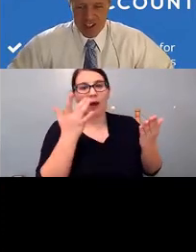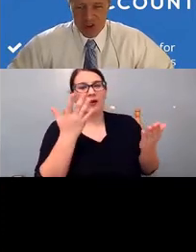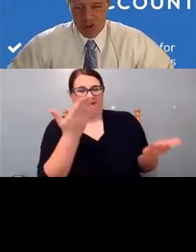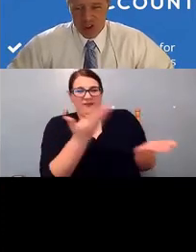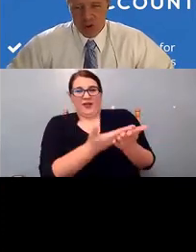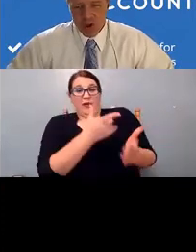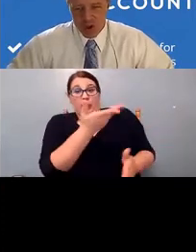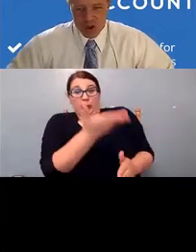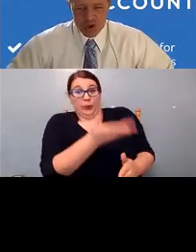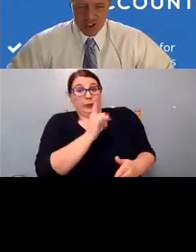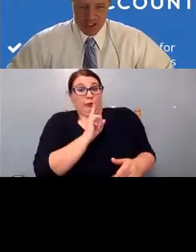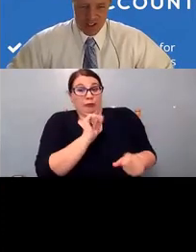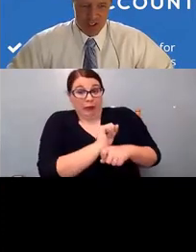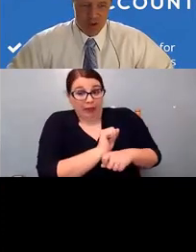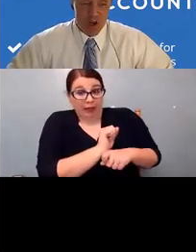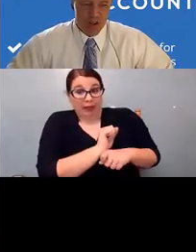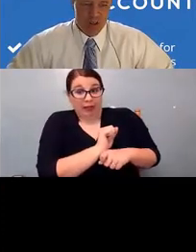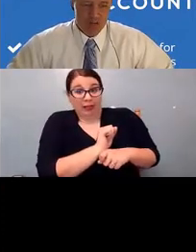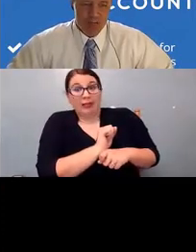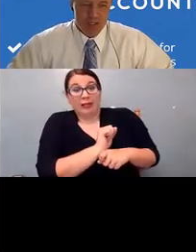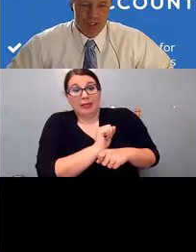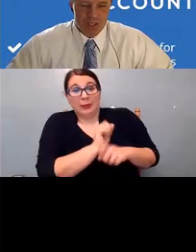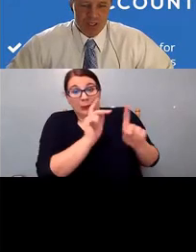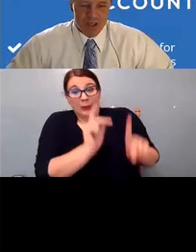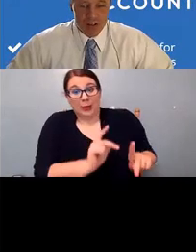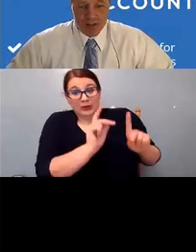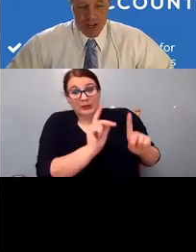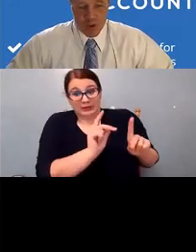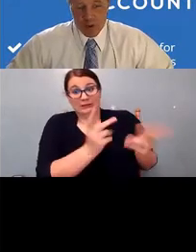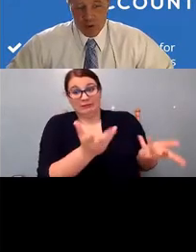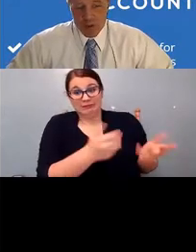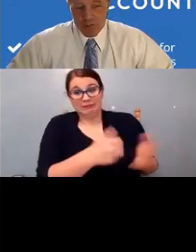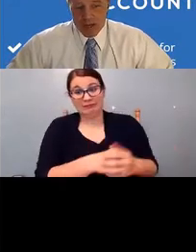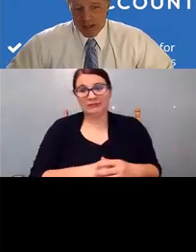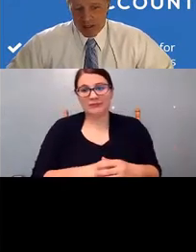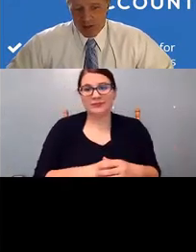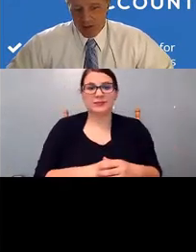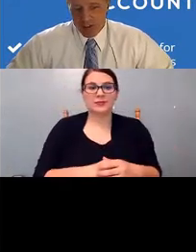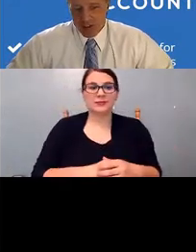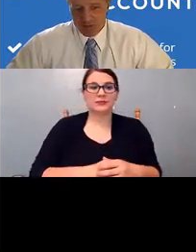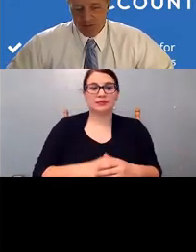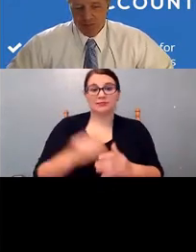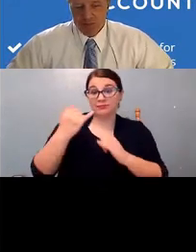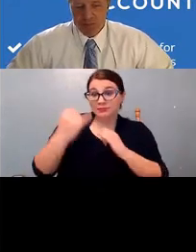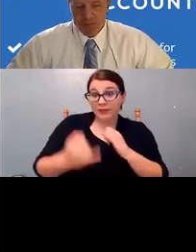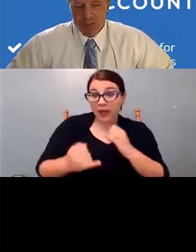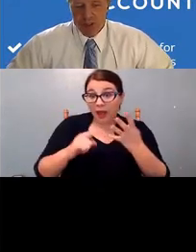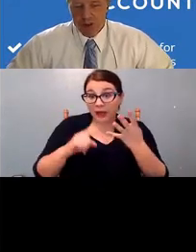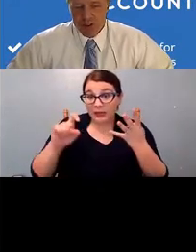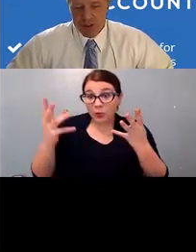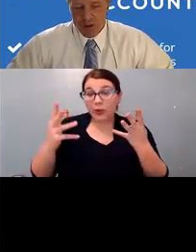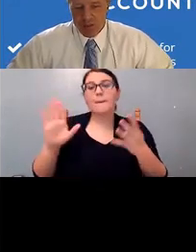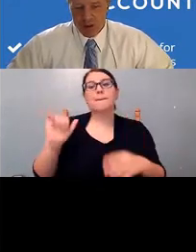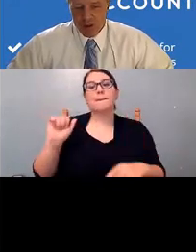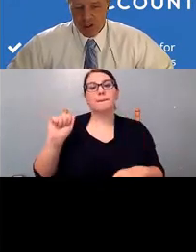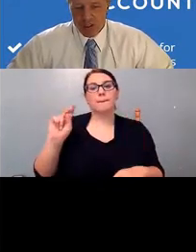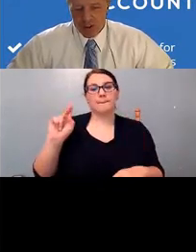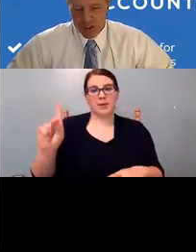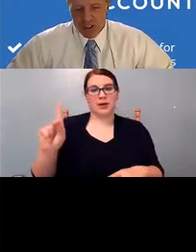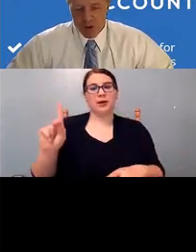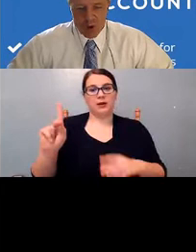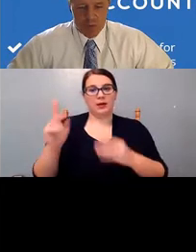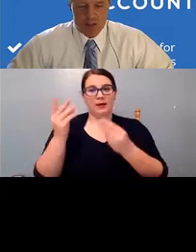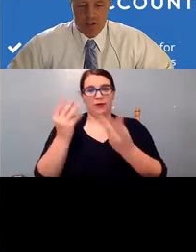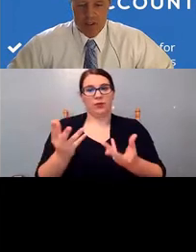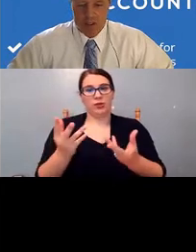and that you are who you say that you are. The final one would be banking information. There is an opportunity